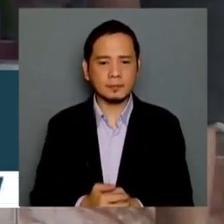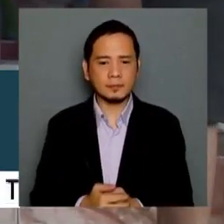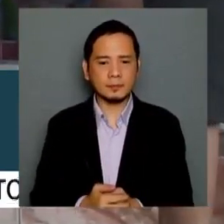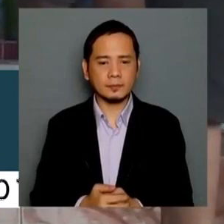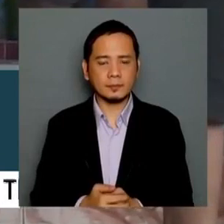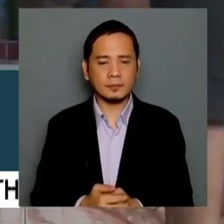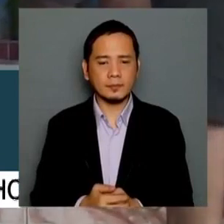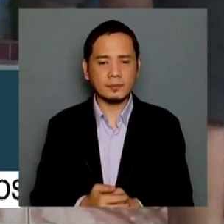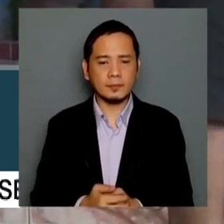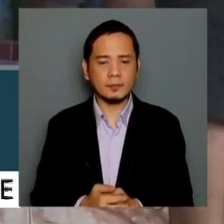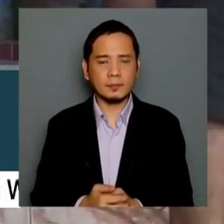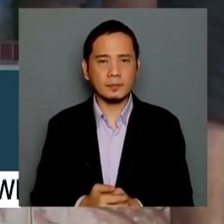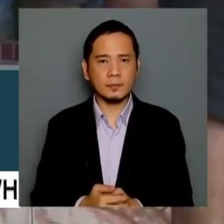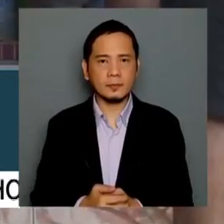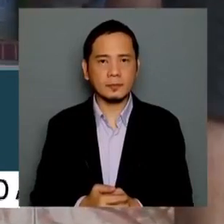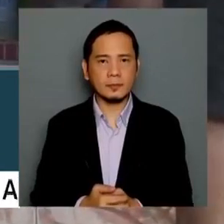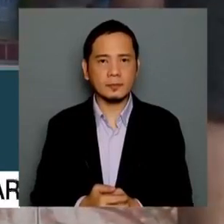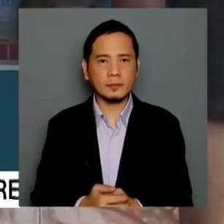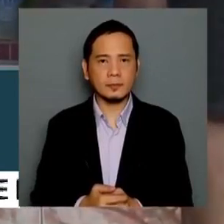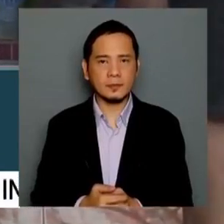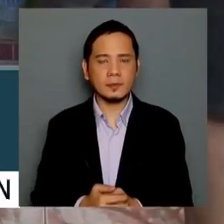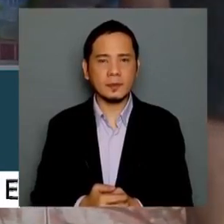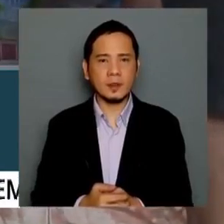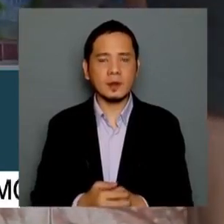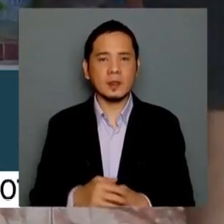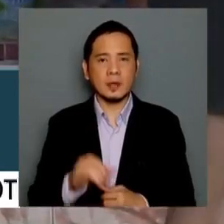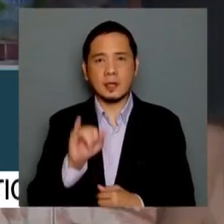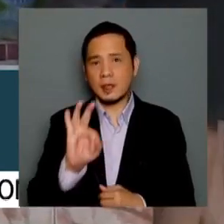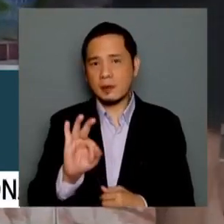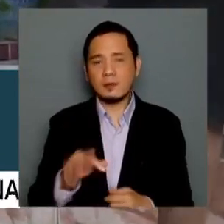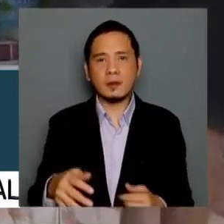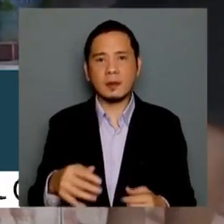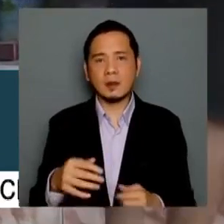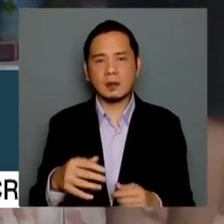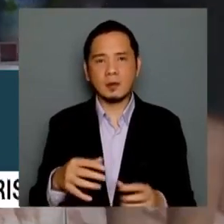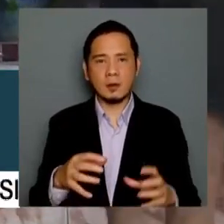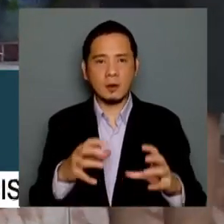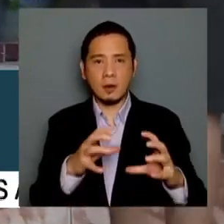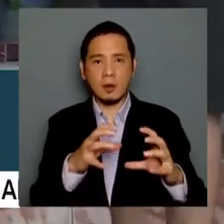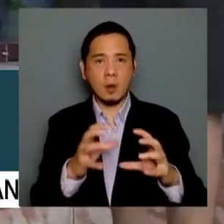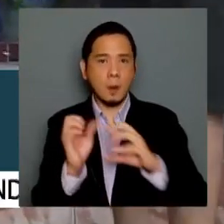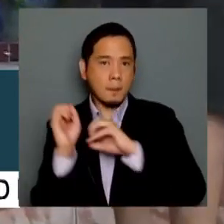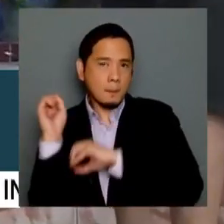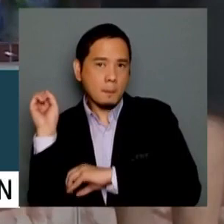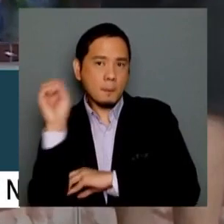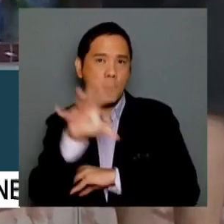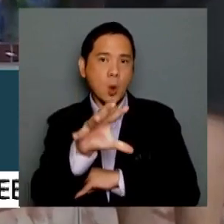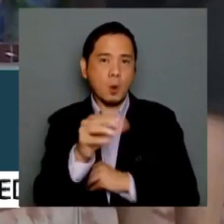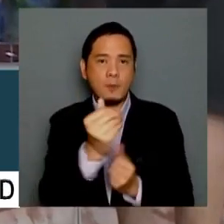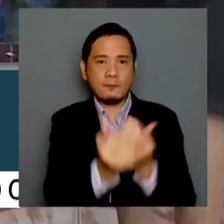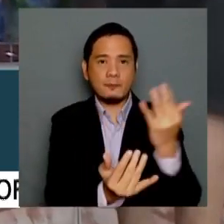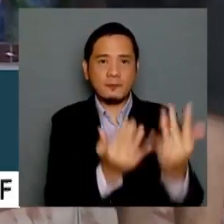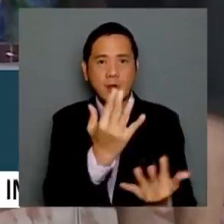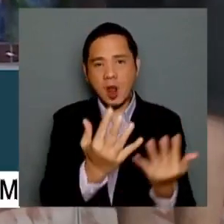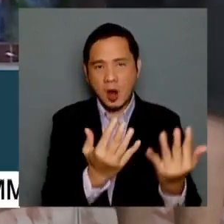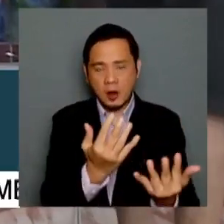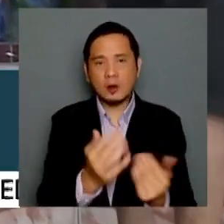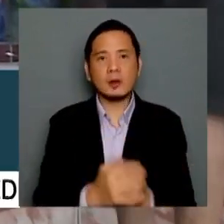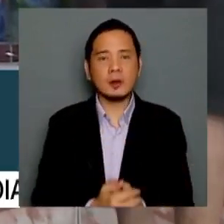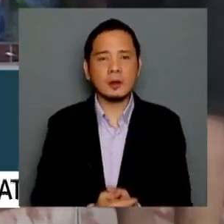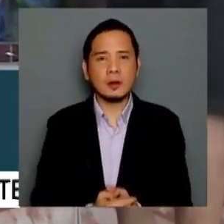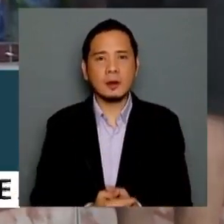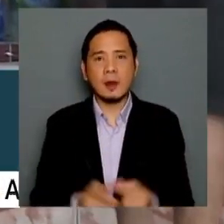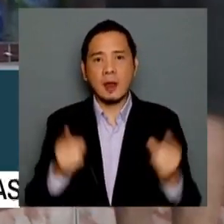as it has been touched for 3 to 5 seconds by flame reaching 70 degrees centigrade, it will